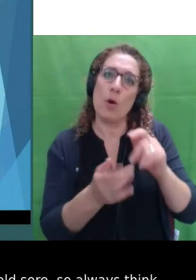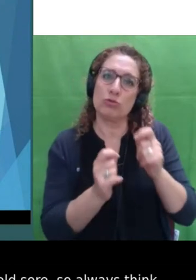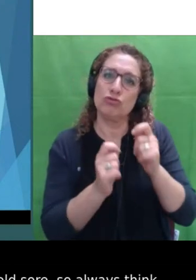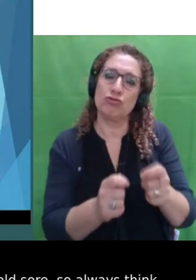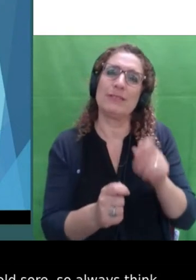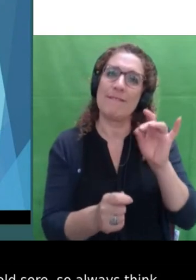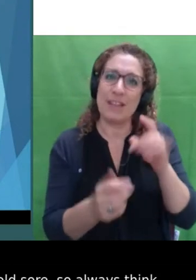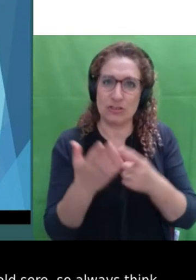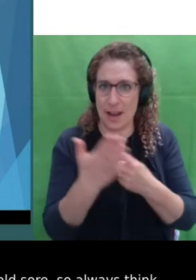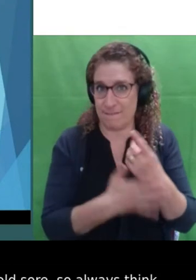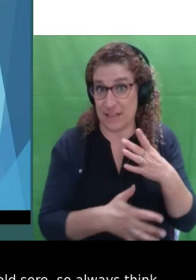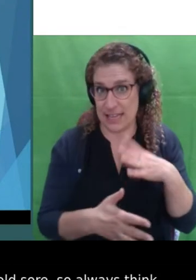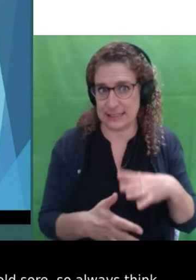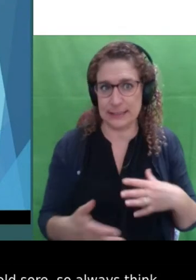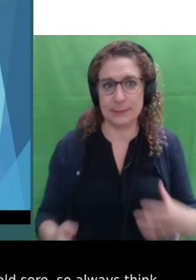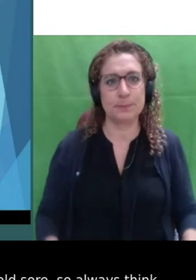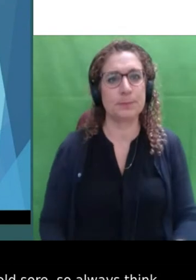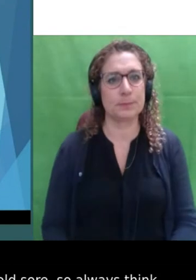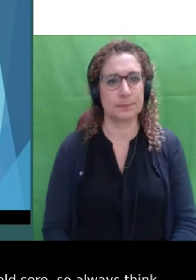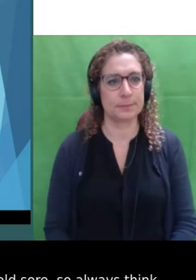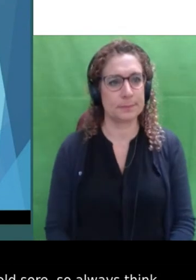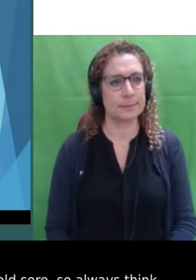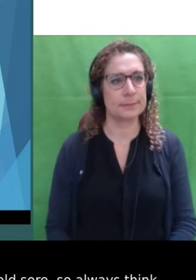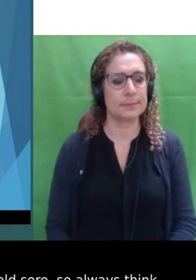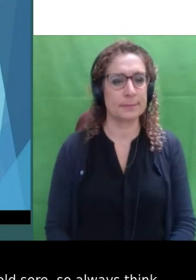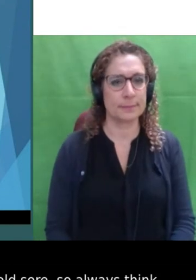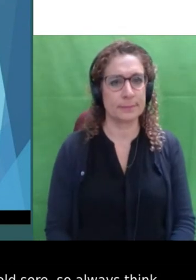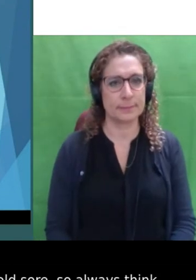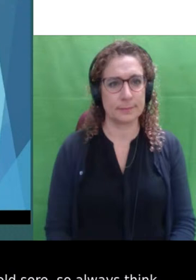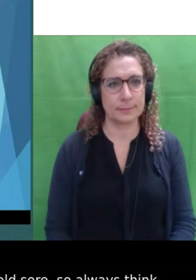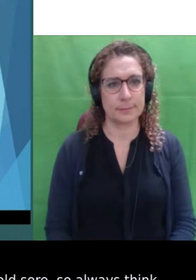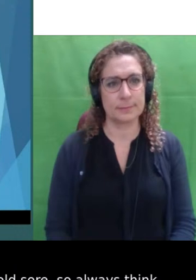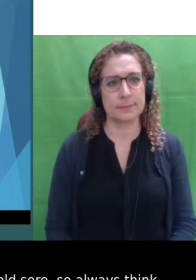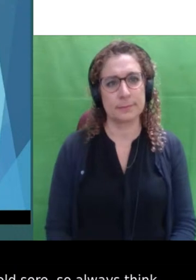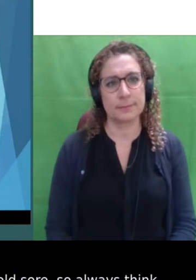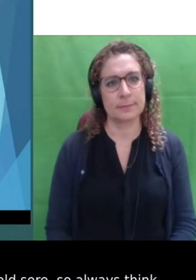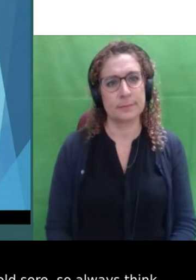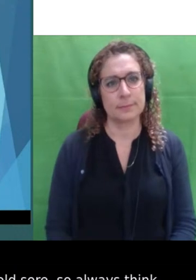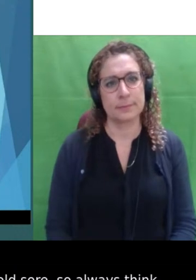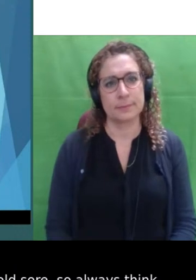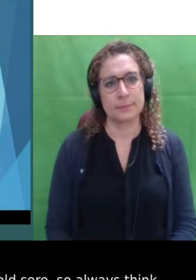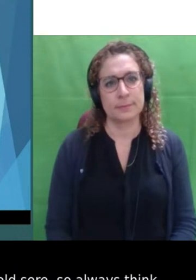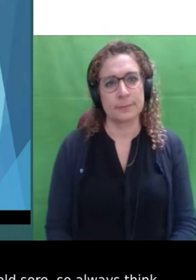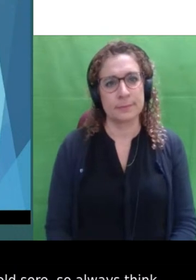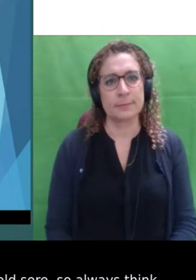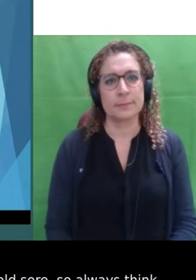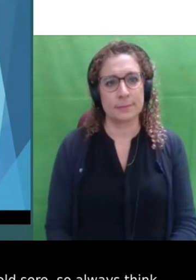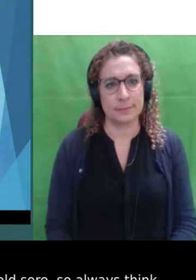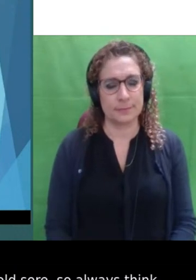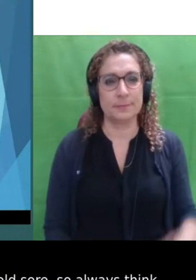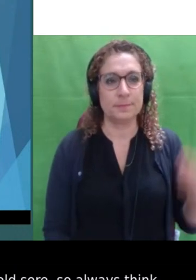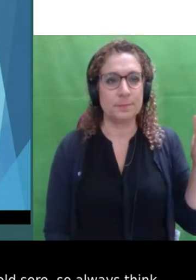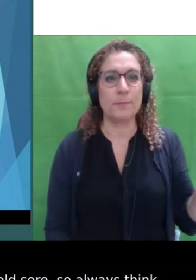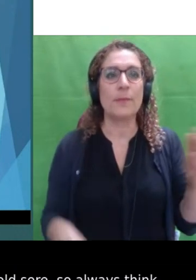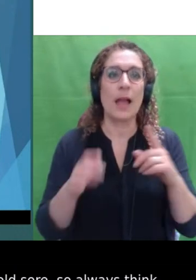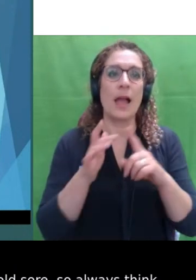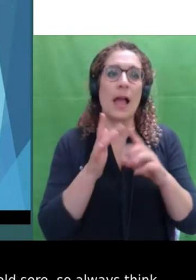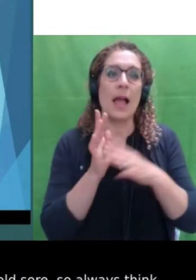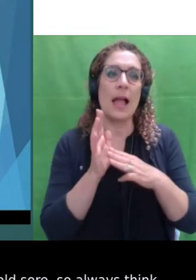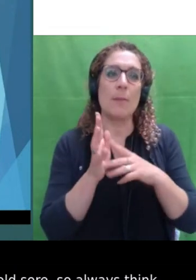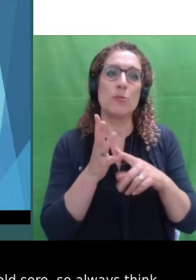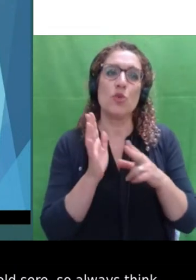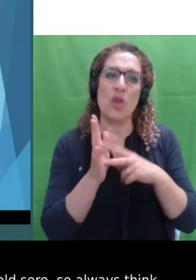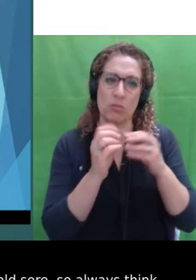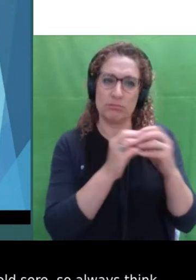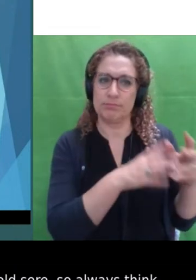need be so immunomodulators i said are fantastic and come along steroids and i use these for